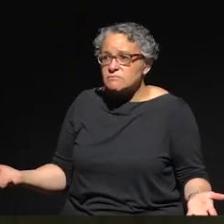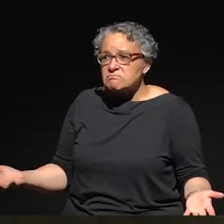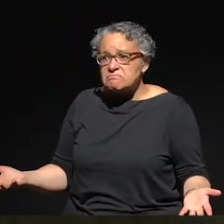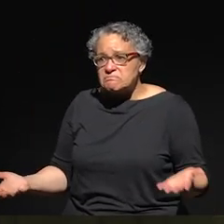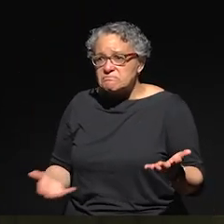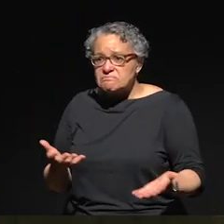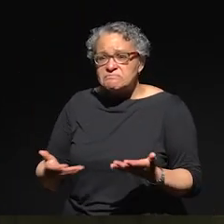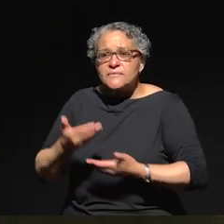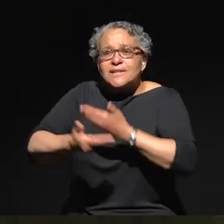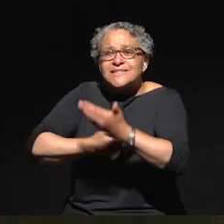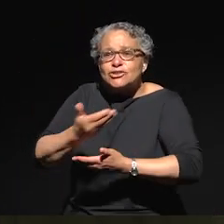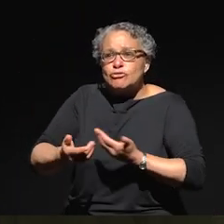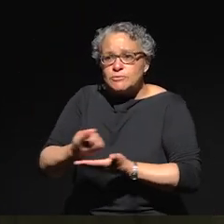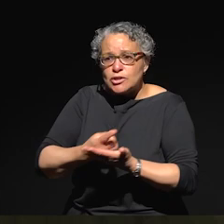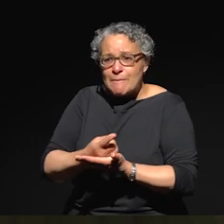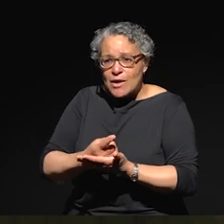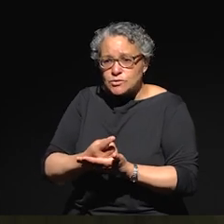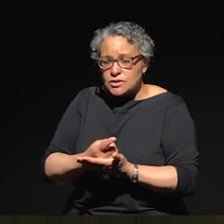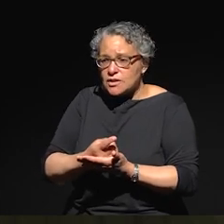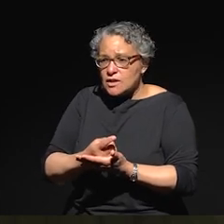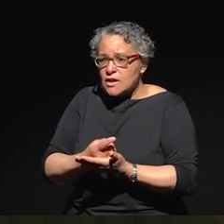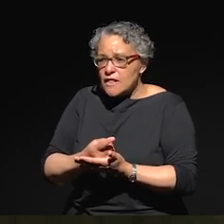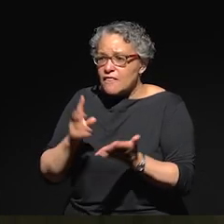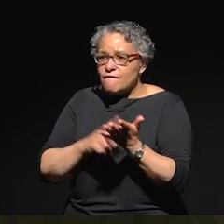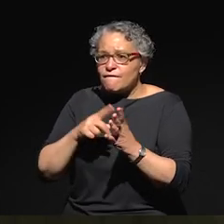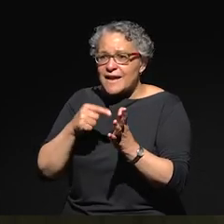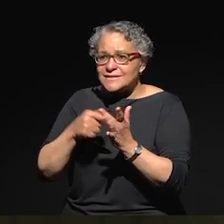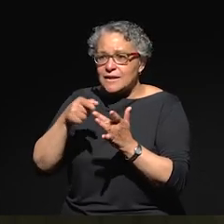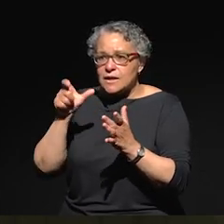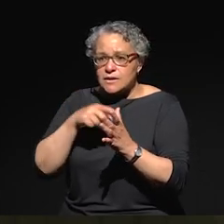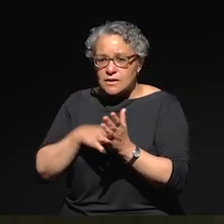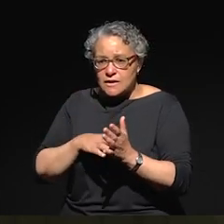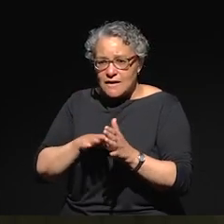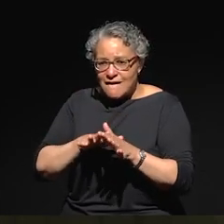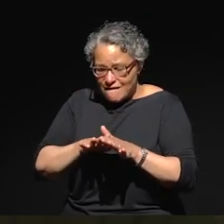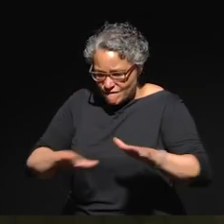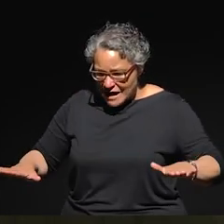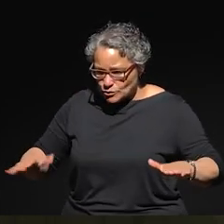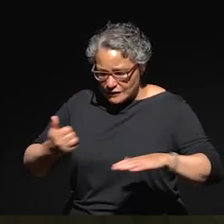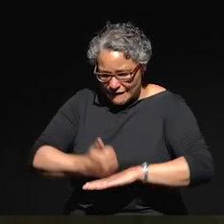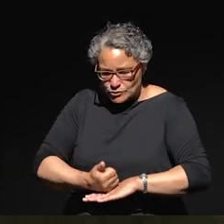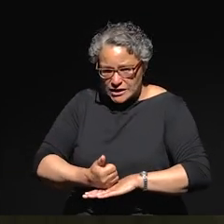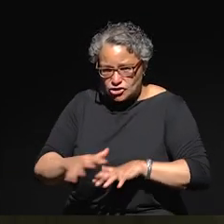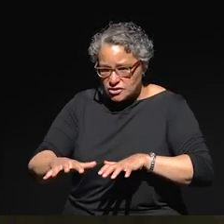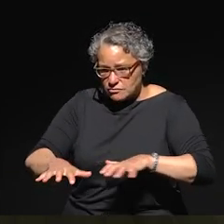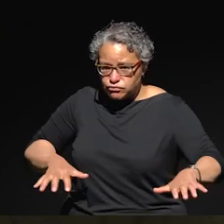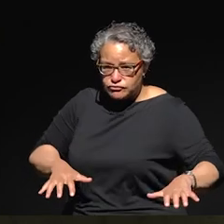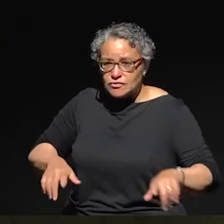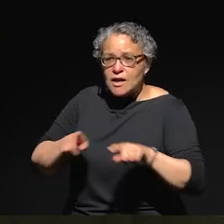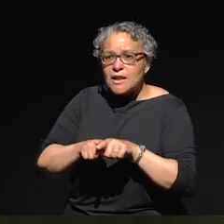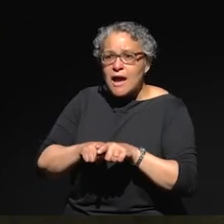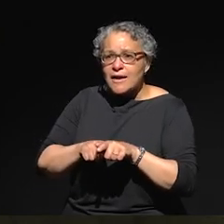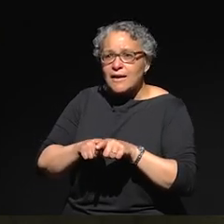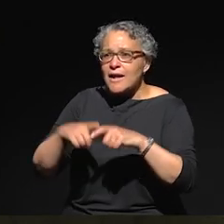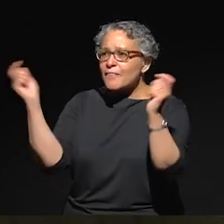even descriptions of how the foundations of the Vatican cracked when he died, just like the rending of the veil and the earthquake when